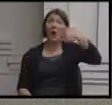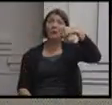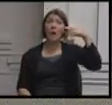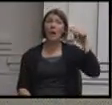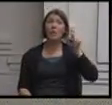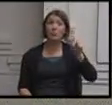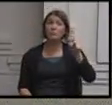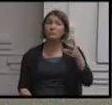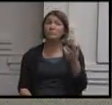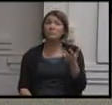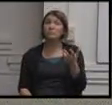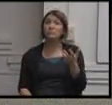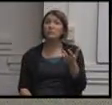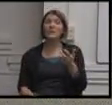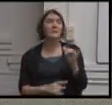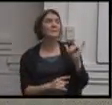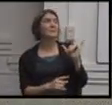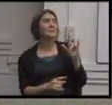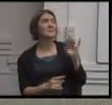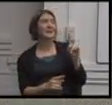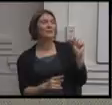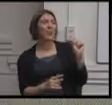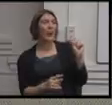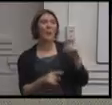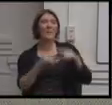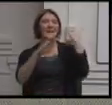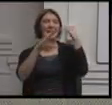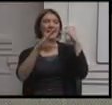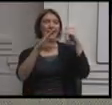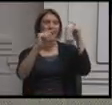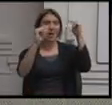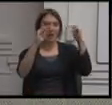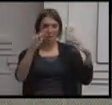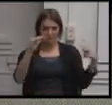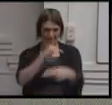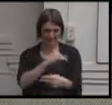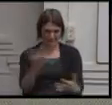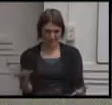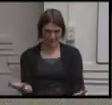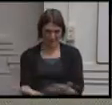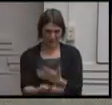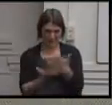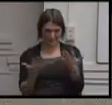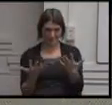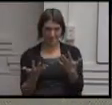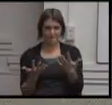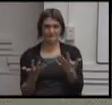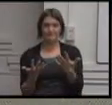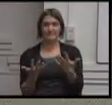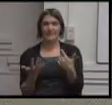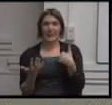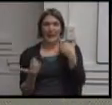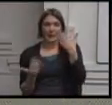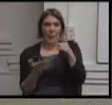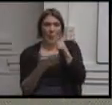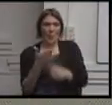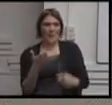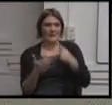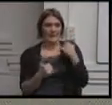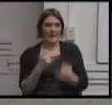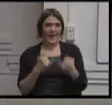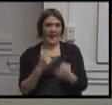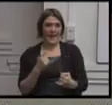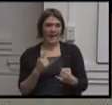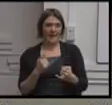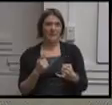purpose, then I may vote. Because the email, just stopped. So there were, it wasn't a continuing... He